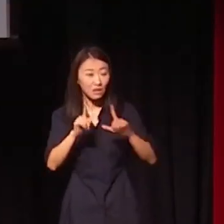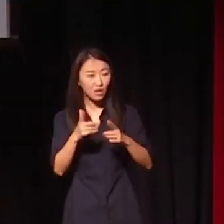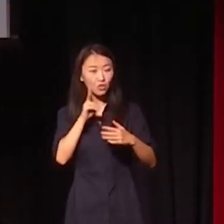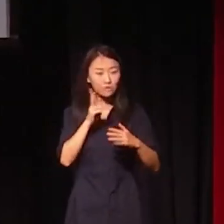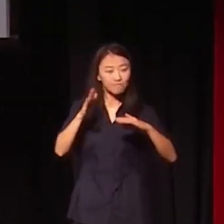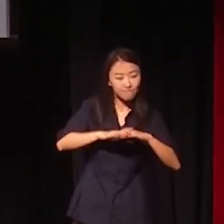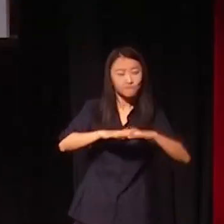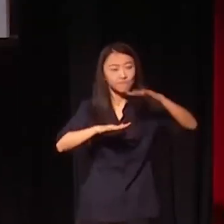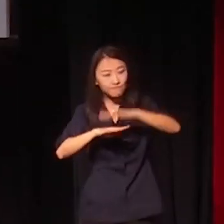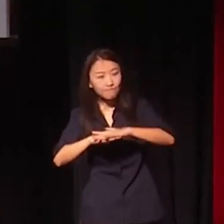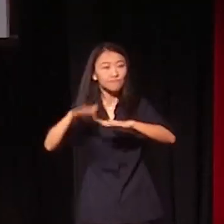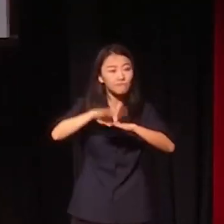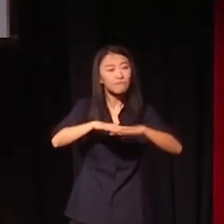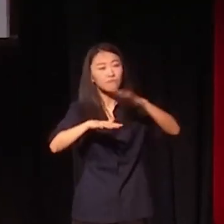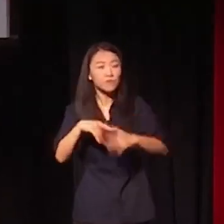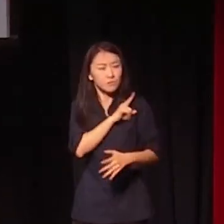here of